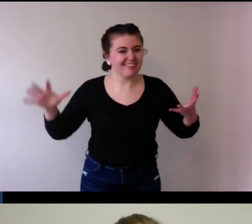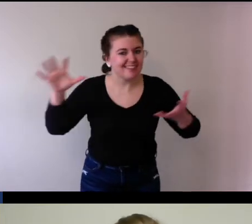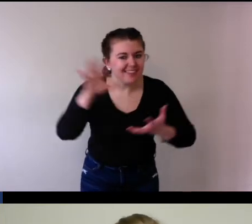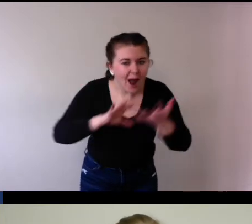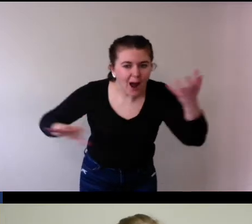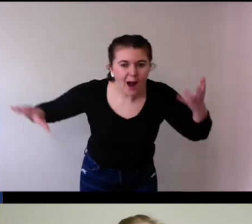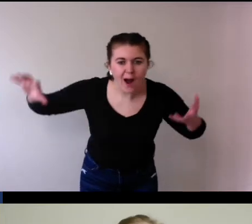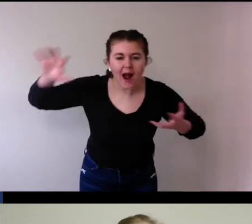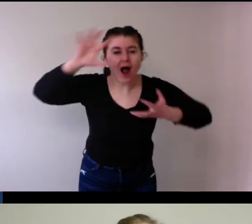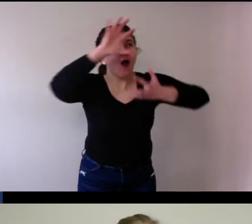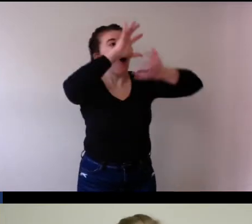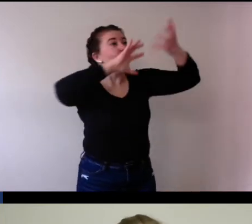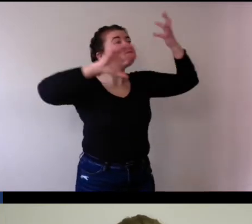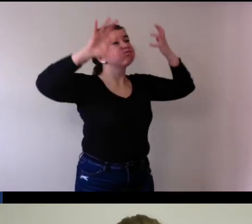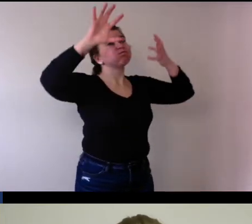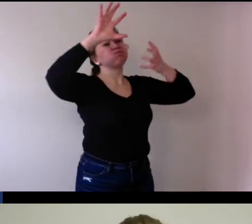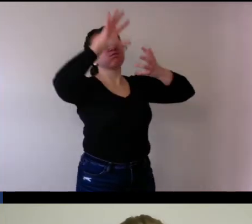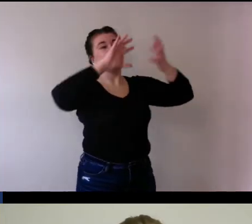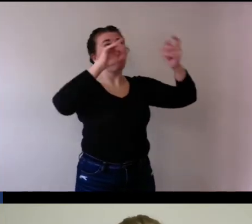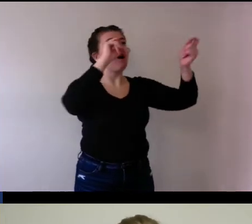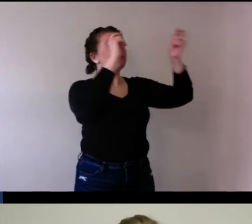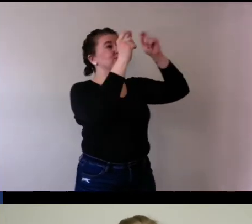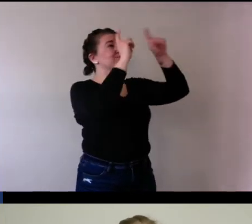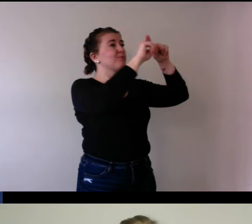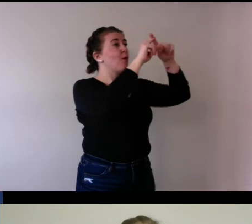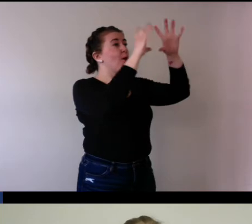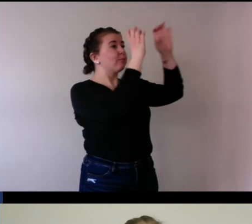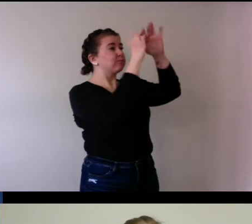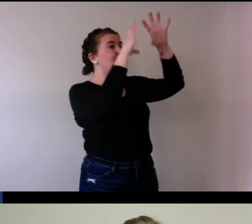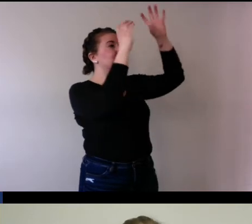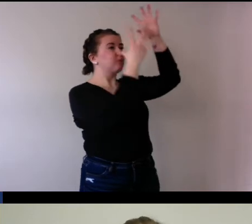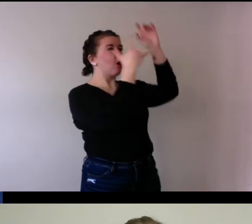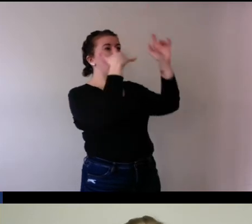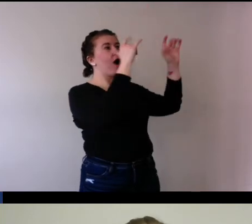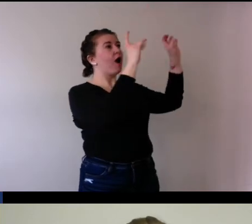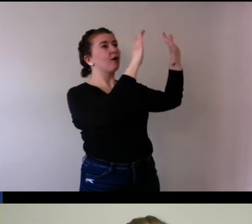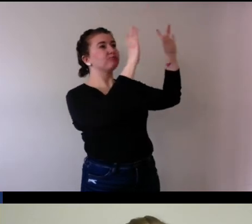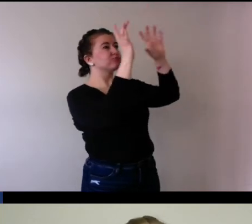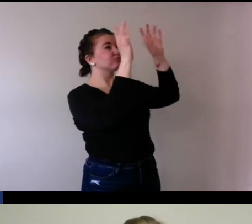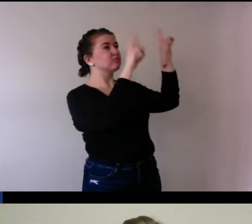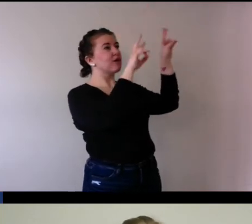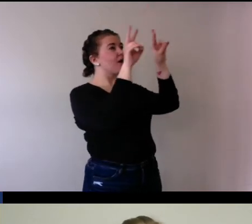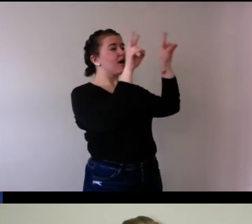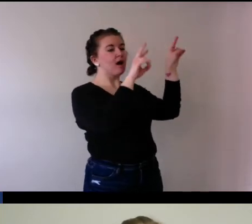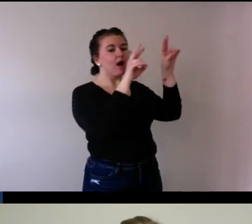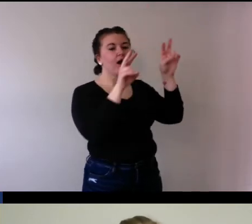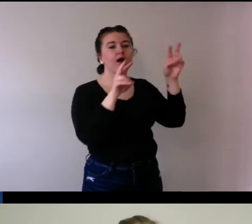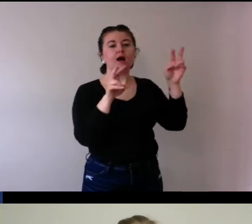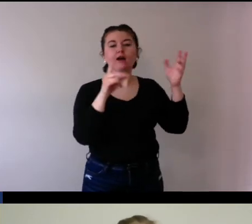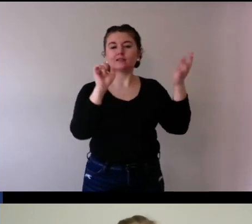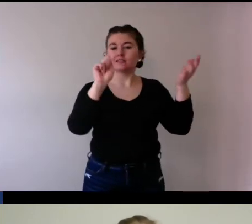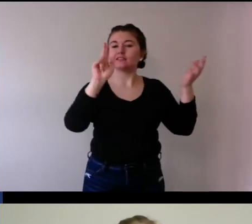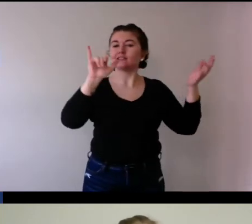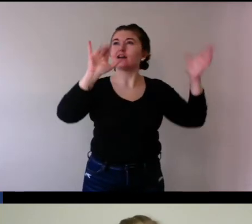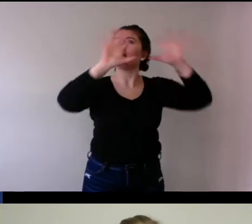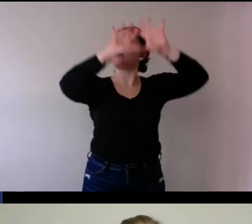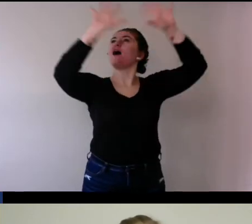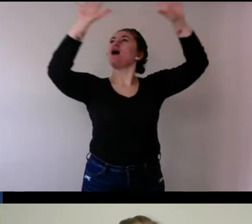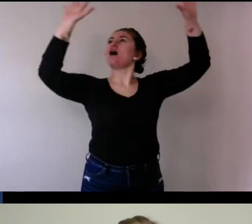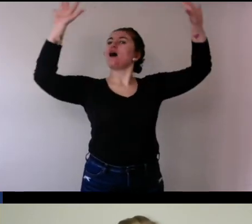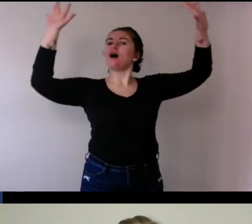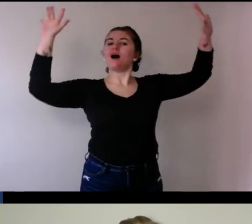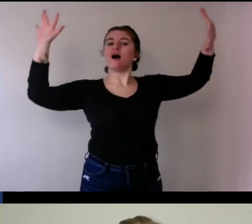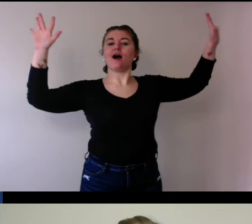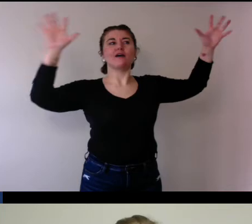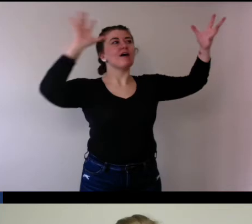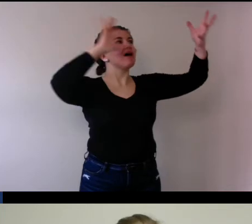cloud in the sky. Oh, it is really fun to look up at the sky and see all of the different